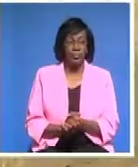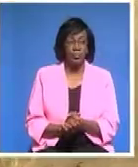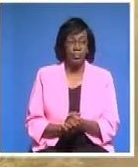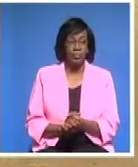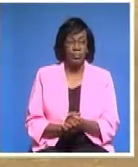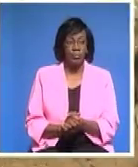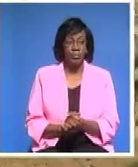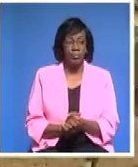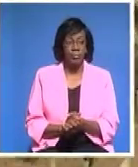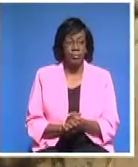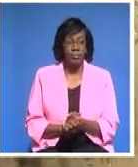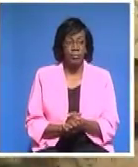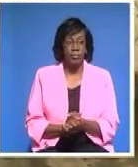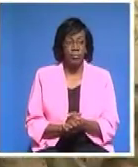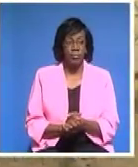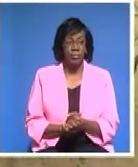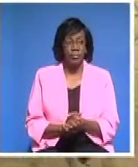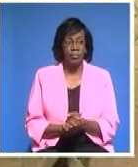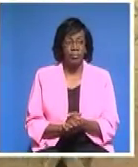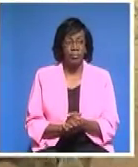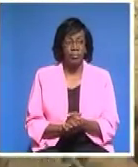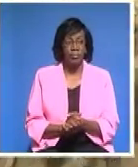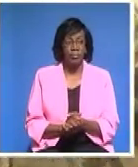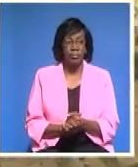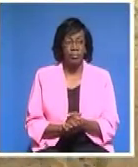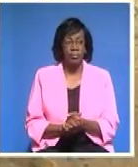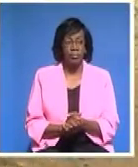appropriate mitigation techniques.